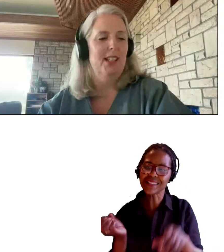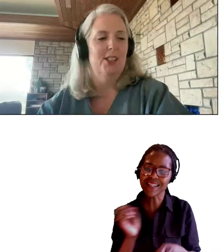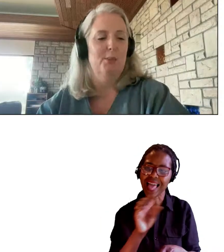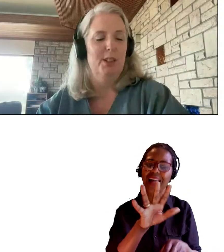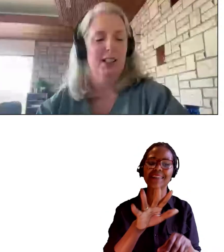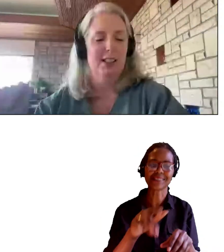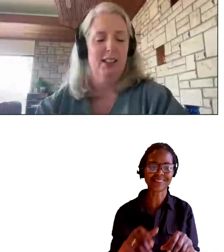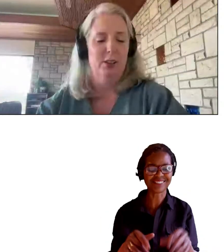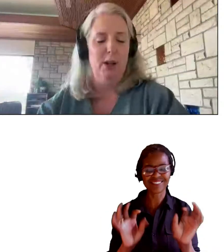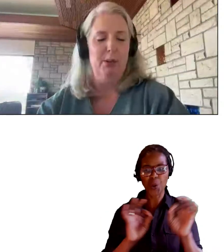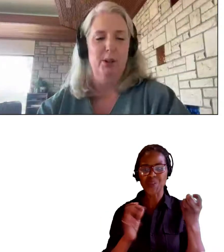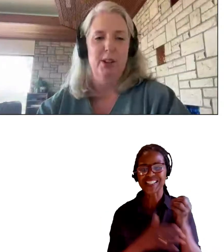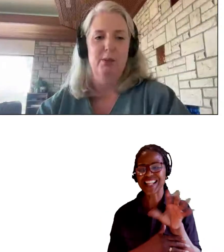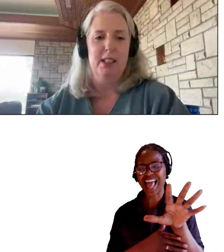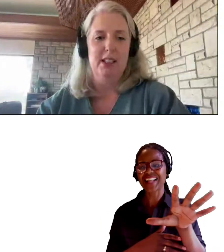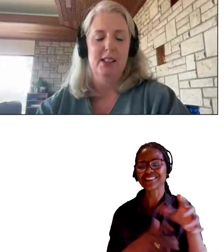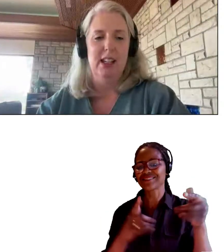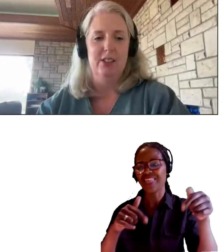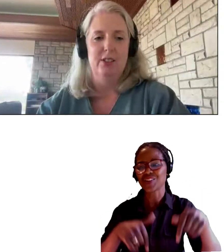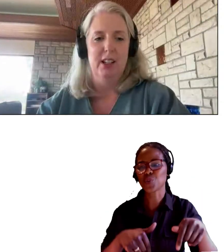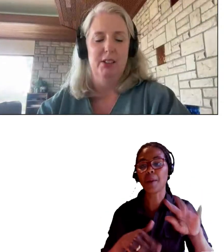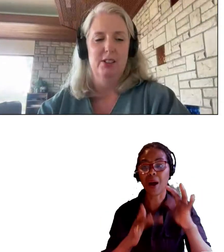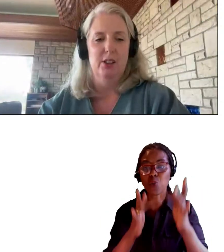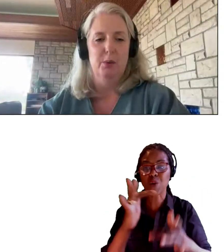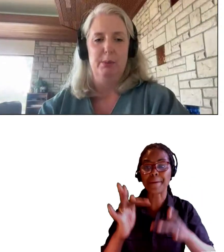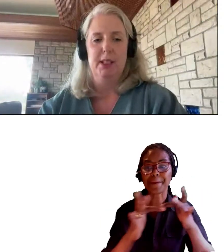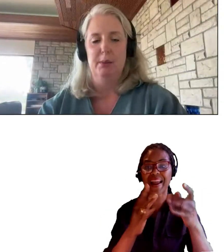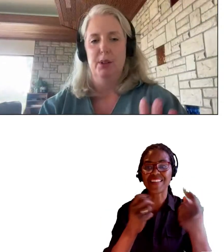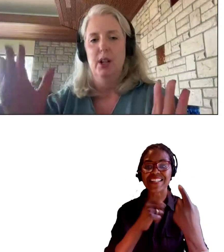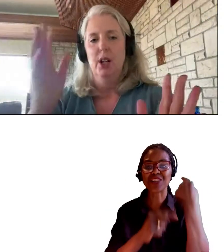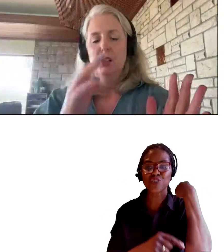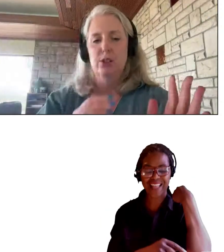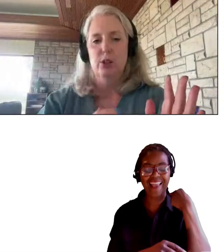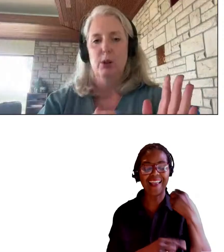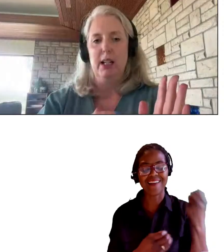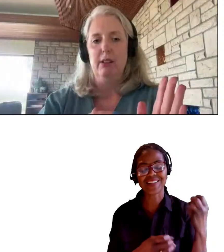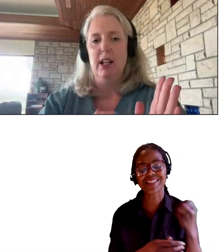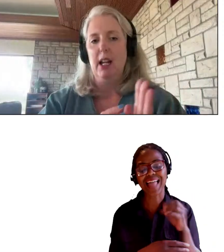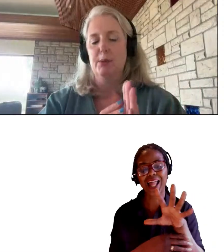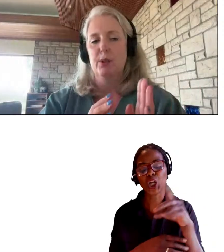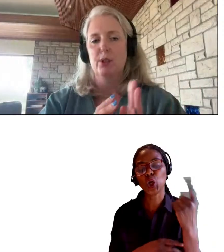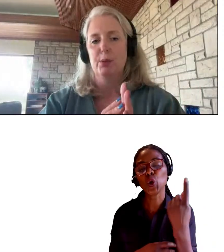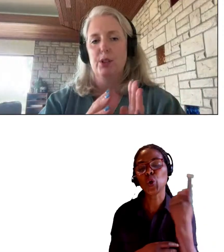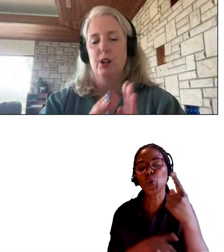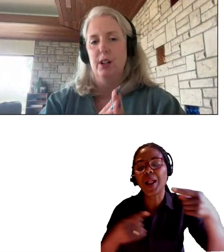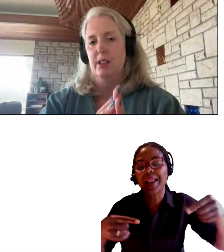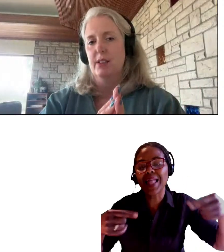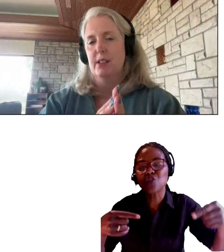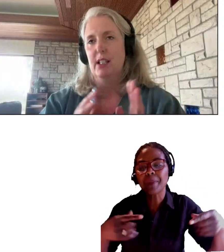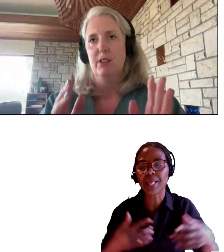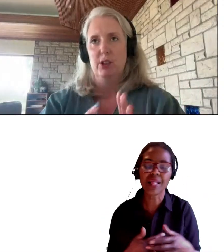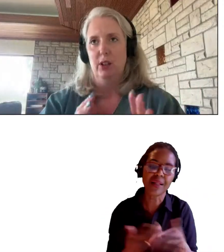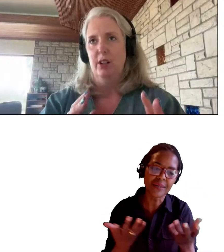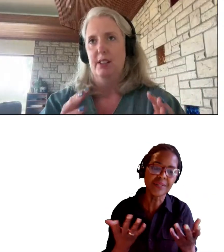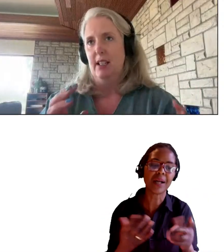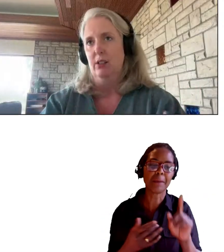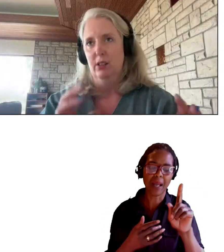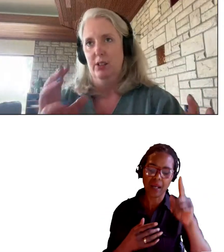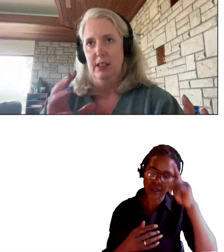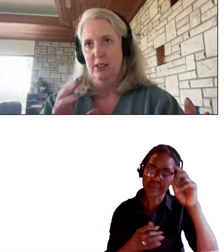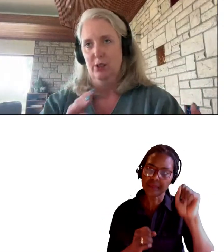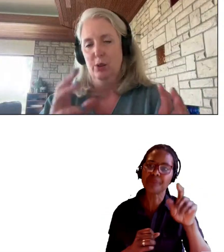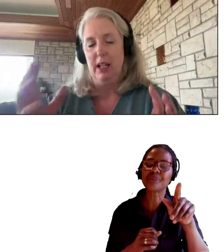in this presentation, but it is in the webinar that we did yesterday, which is on the website. But just to quickly recap, so it's open to artists, individual